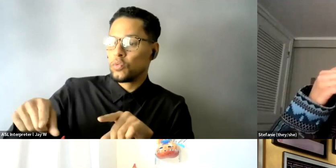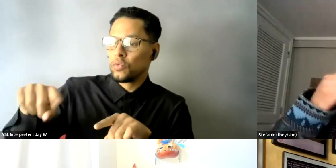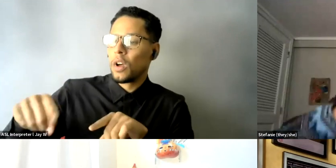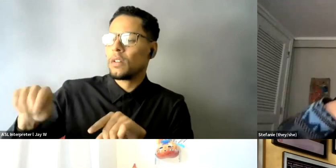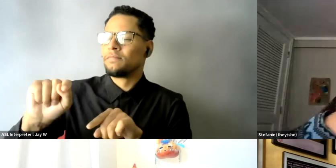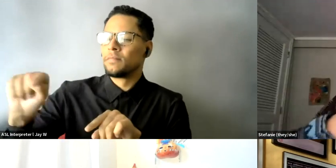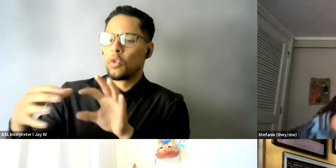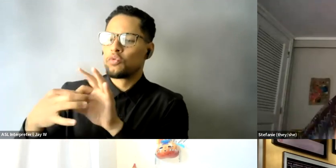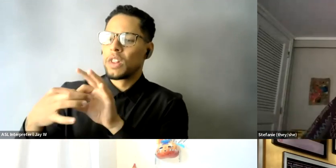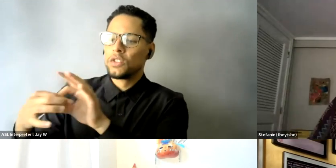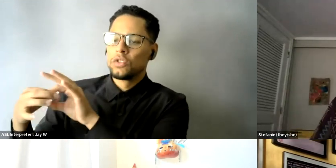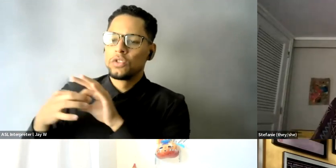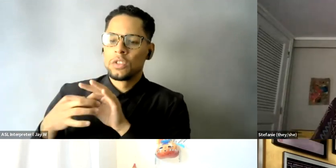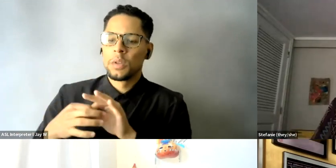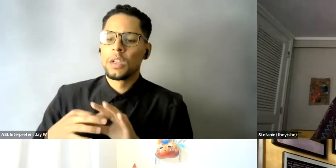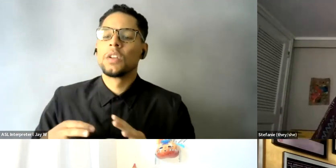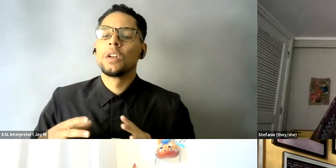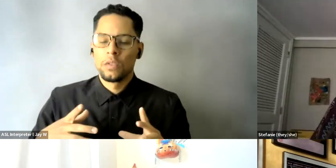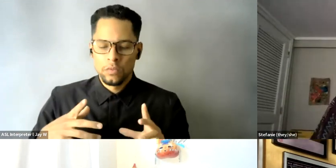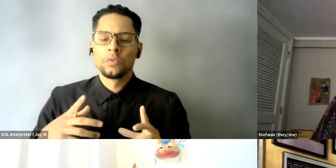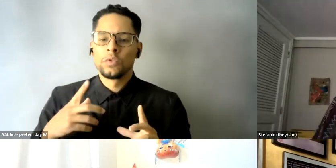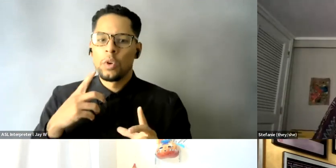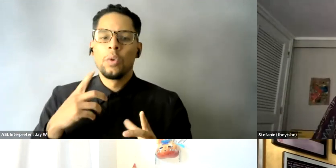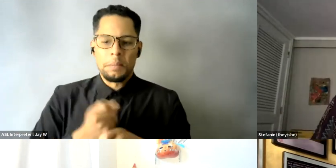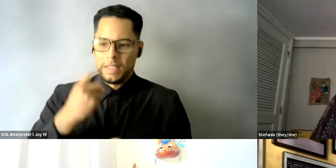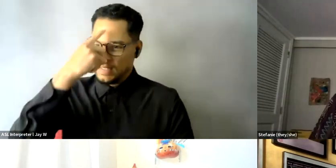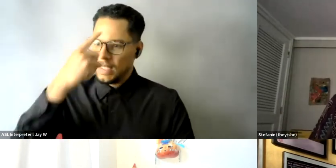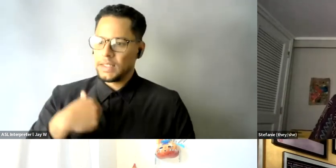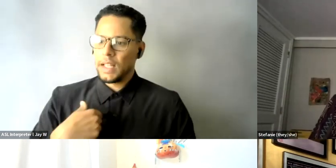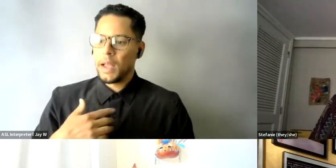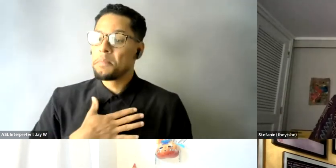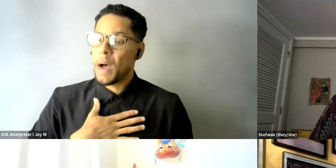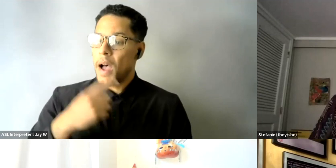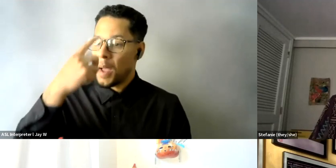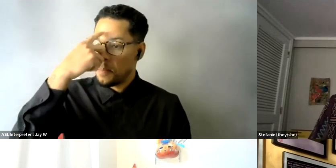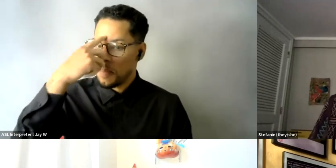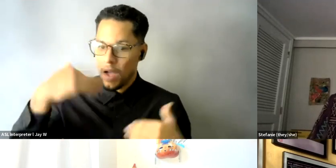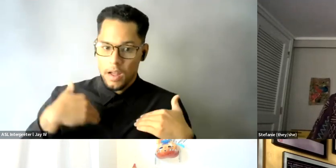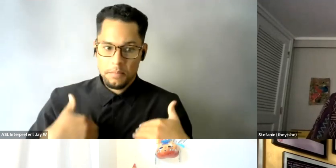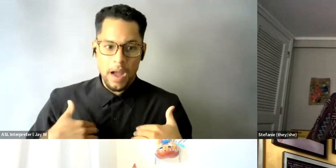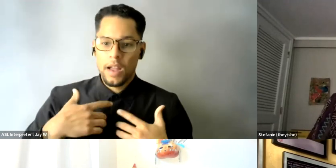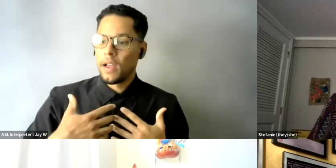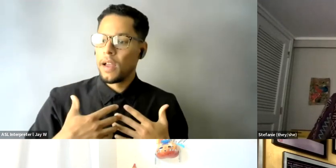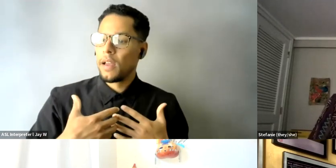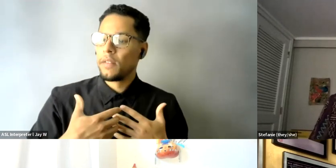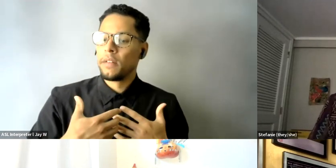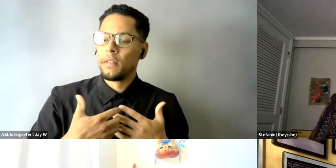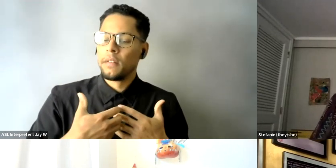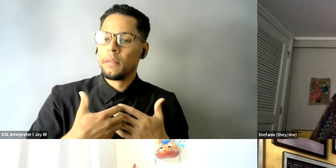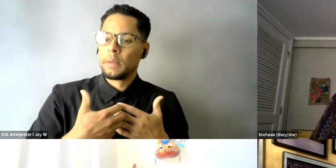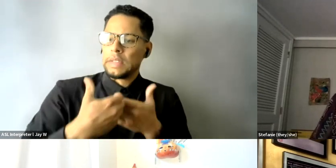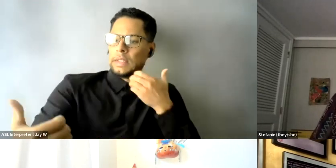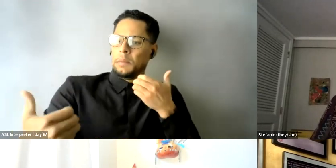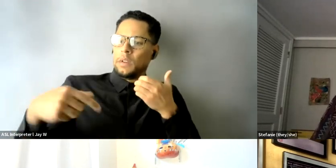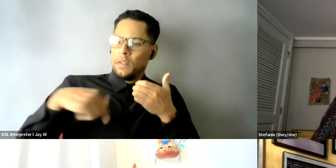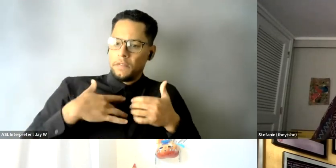dissociated experience within my own body mind for survival, for whatever reason. So for myself,